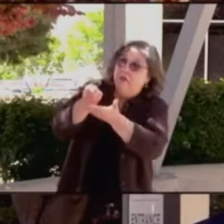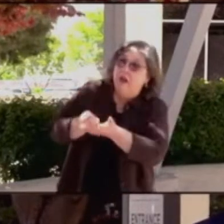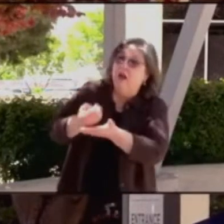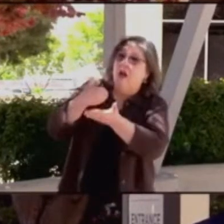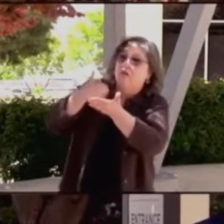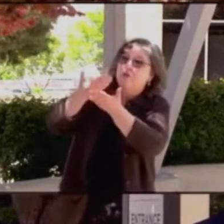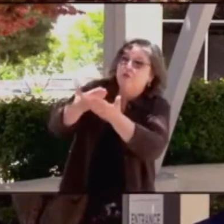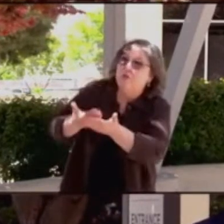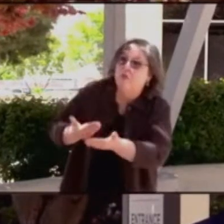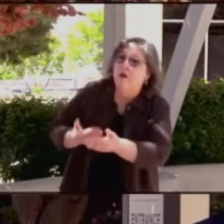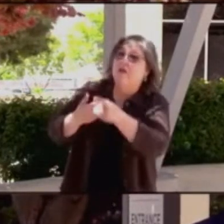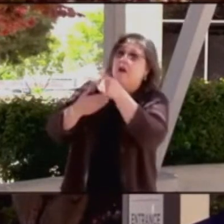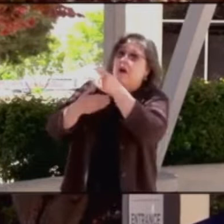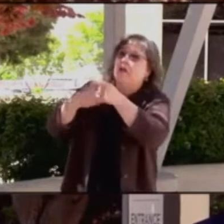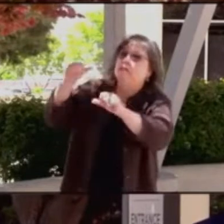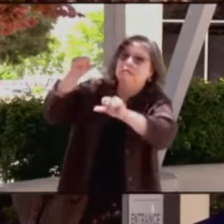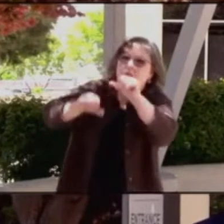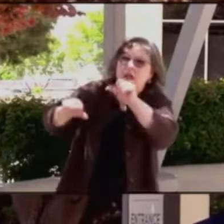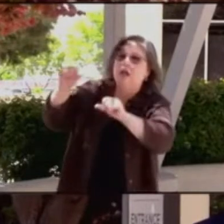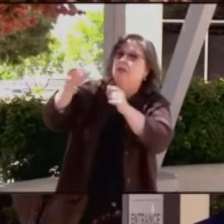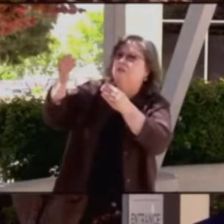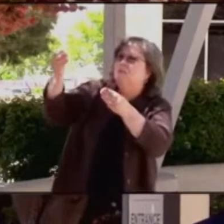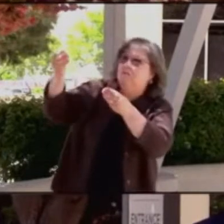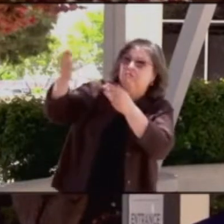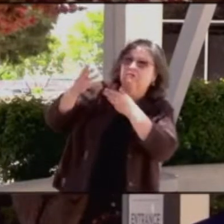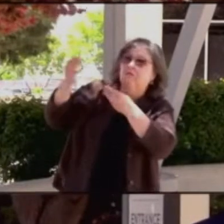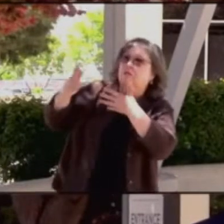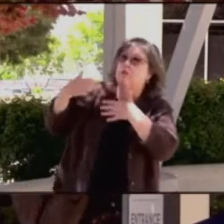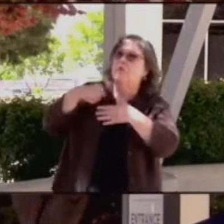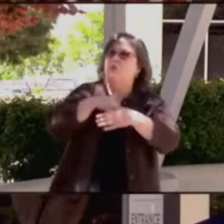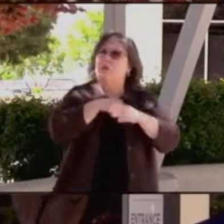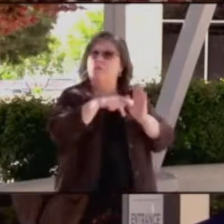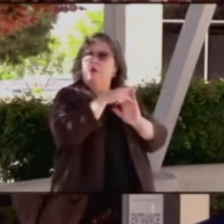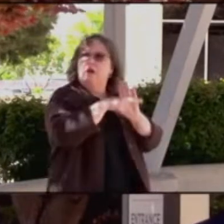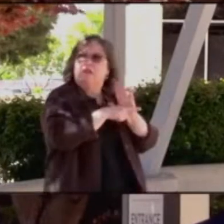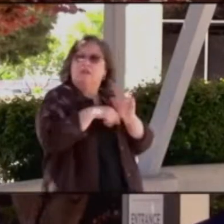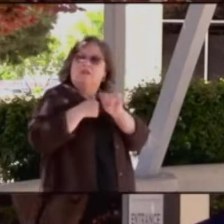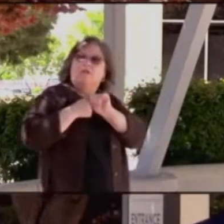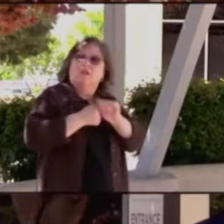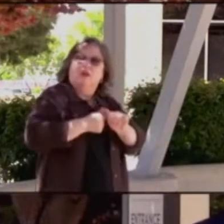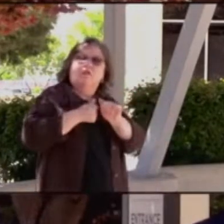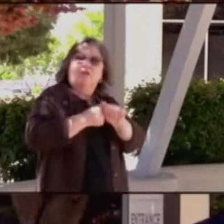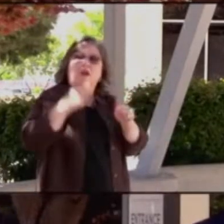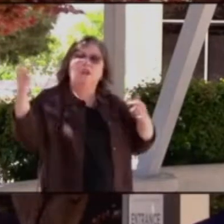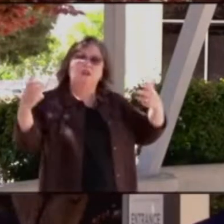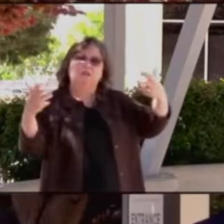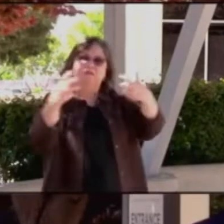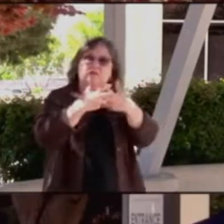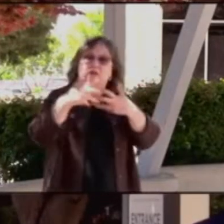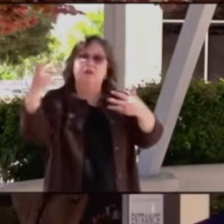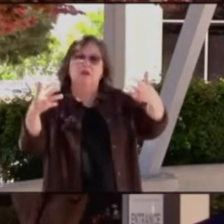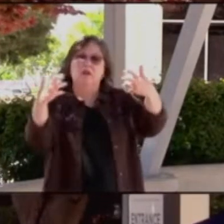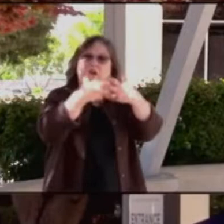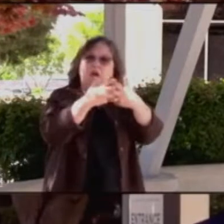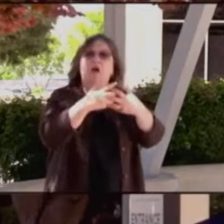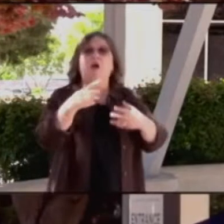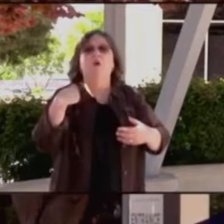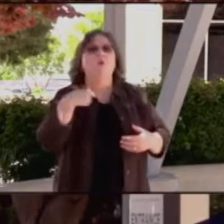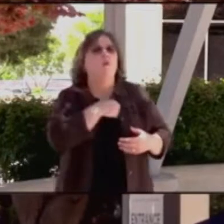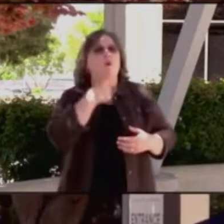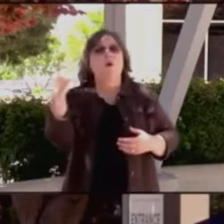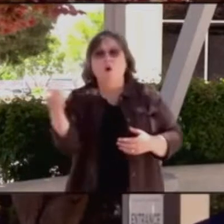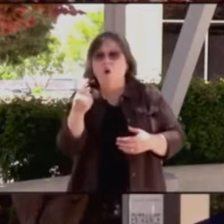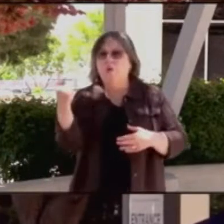And we've always tried to adapt this for our local conditions on the ground. And so today is no different.